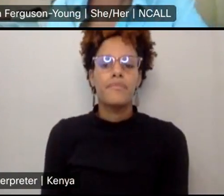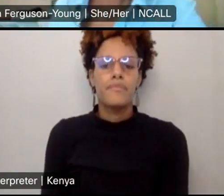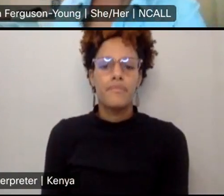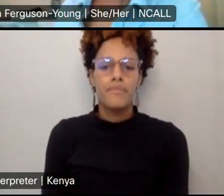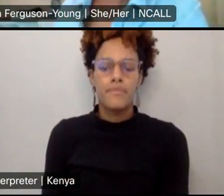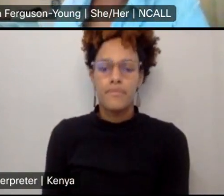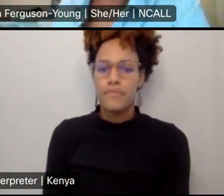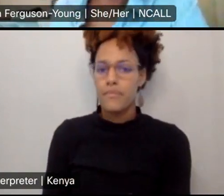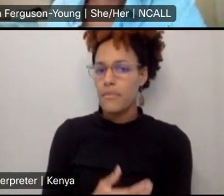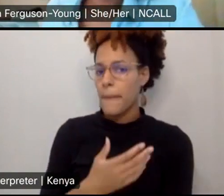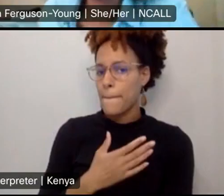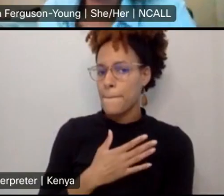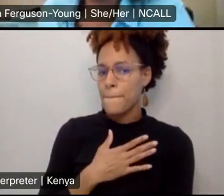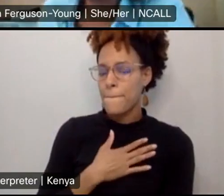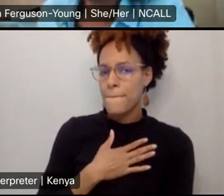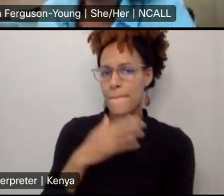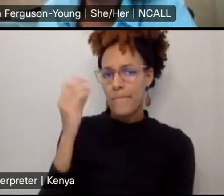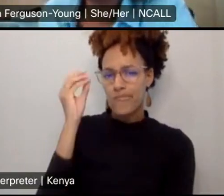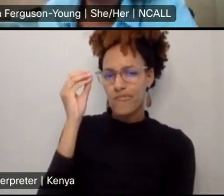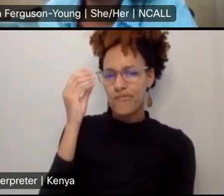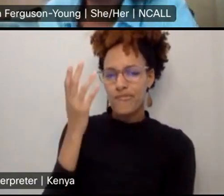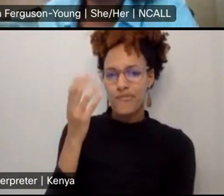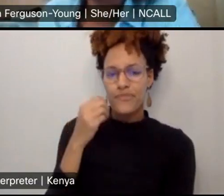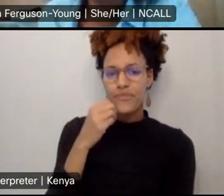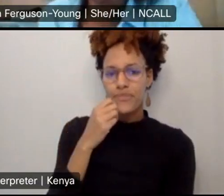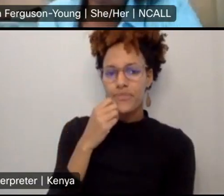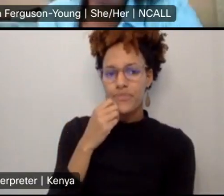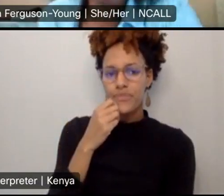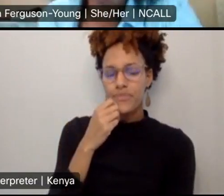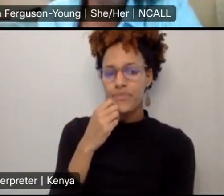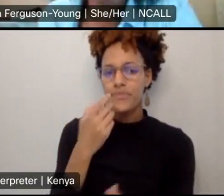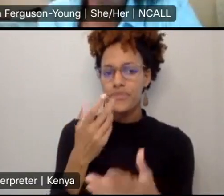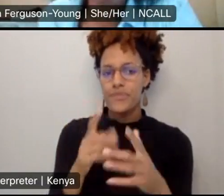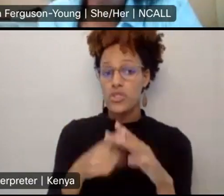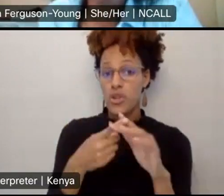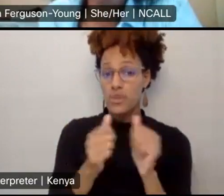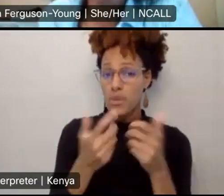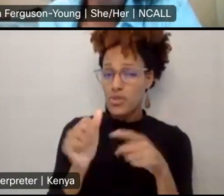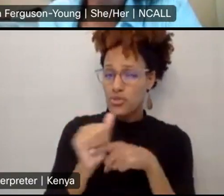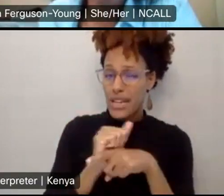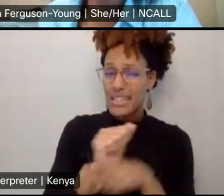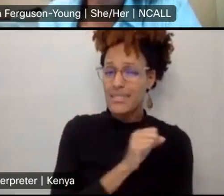my thought about this is that it starts with training staff.